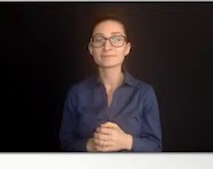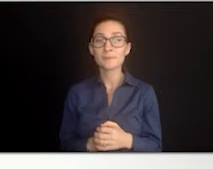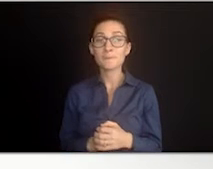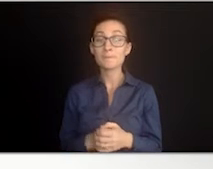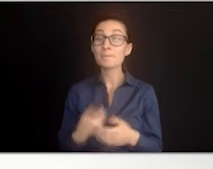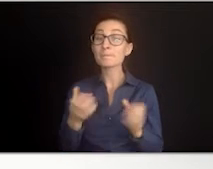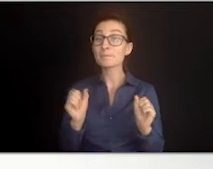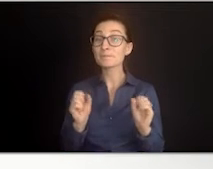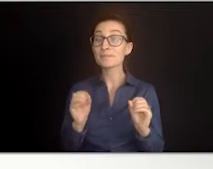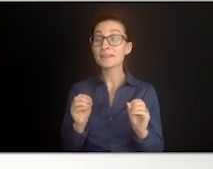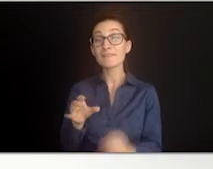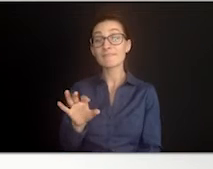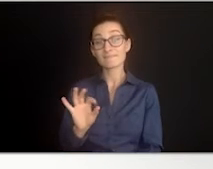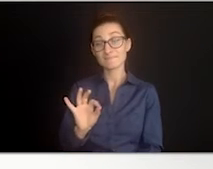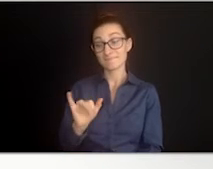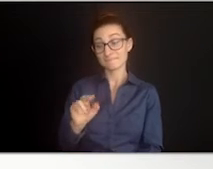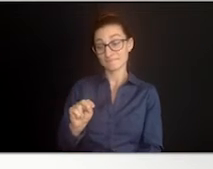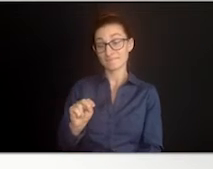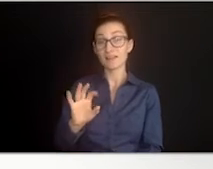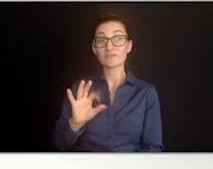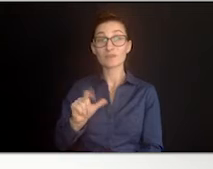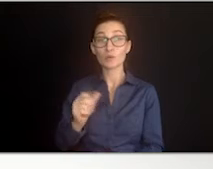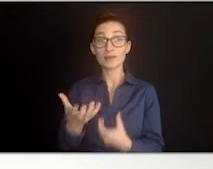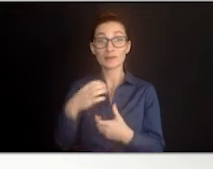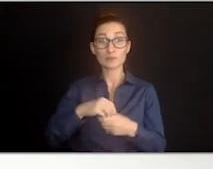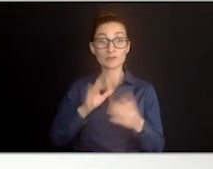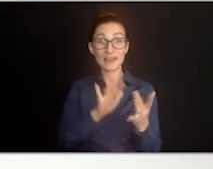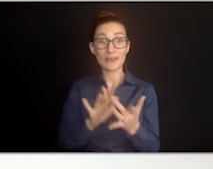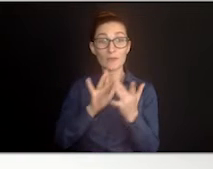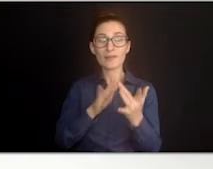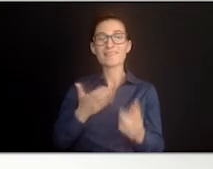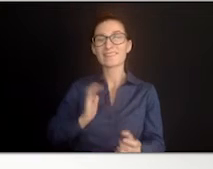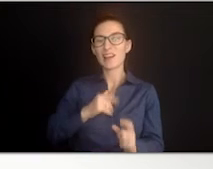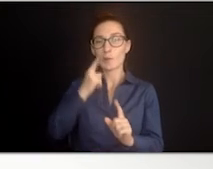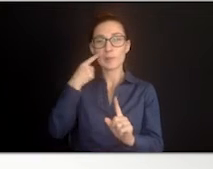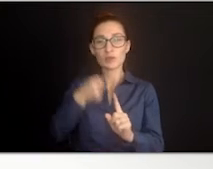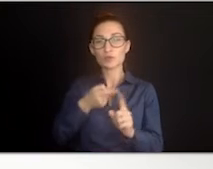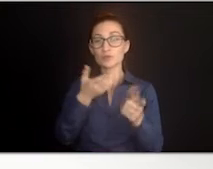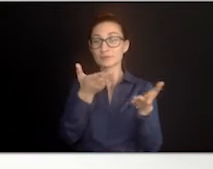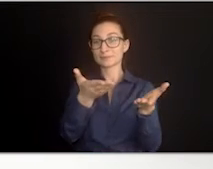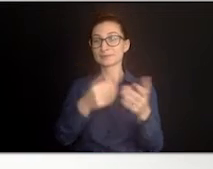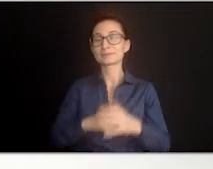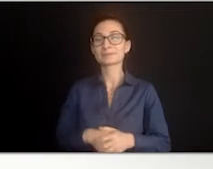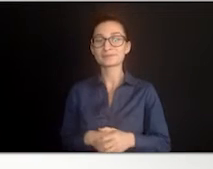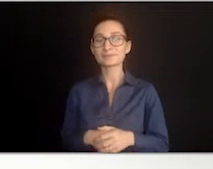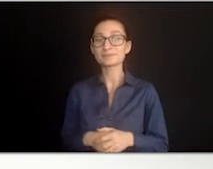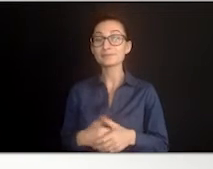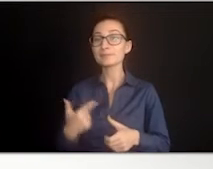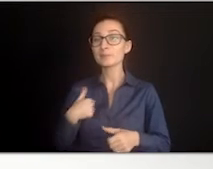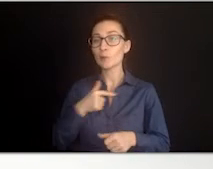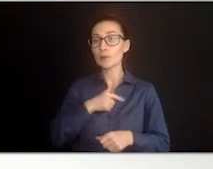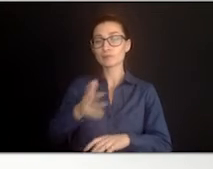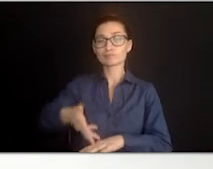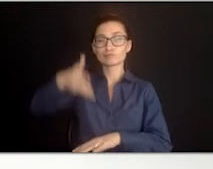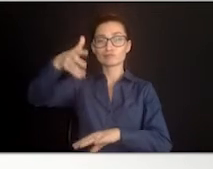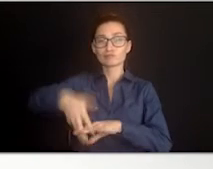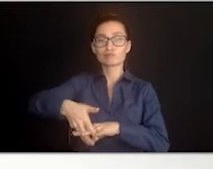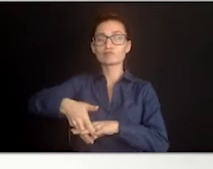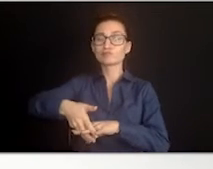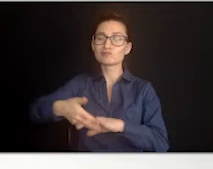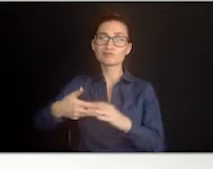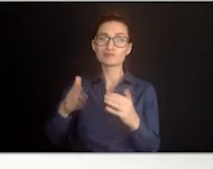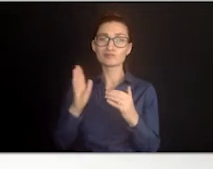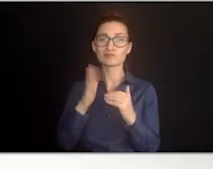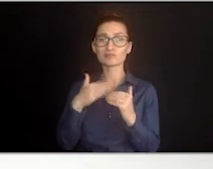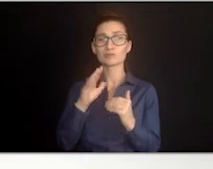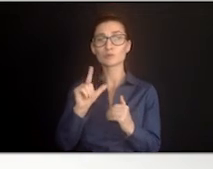Okay, so the Florida Inclusion Network, this is our mission. And the Florida Inclusion Network has been around for about more than